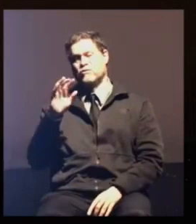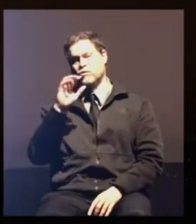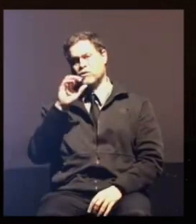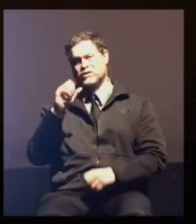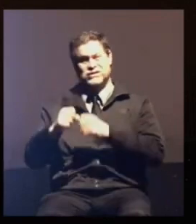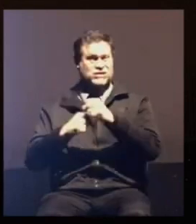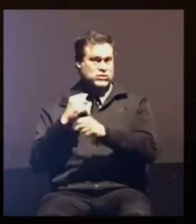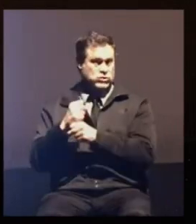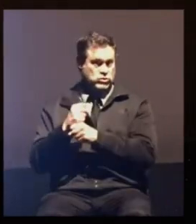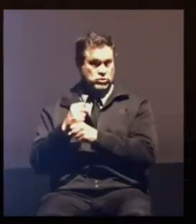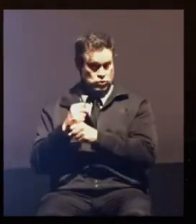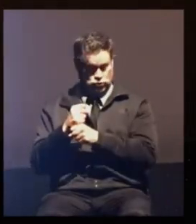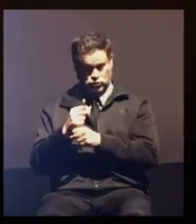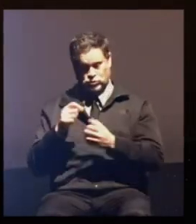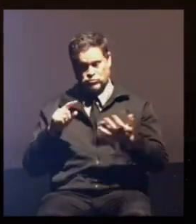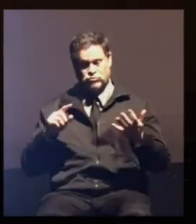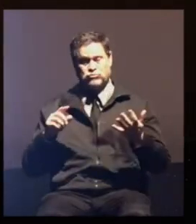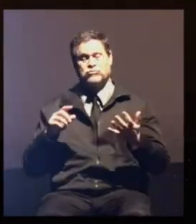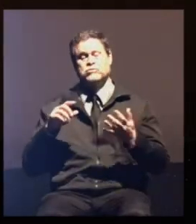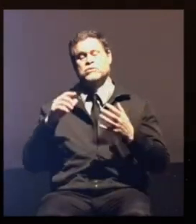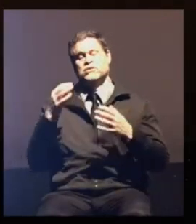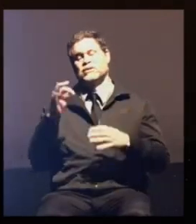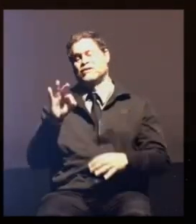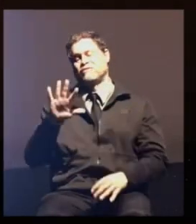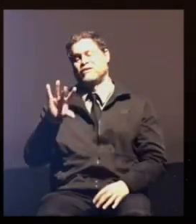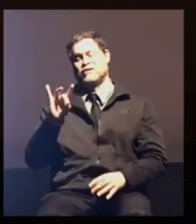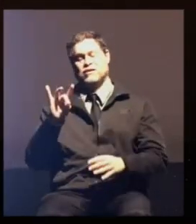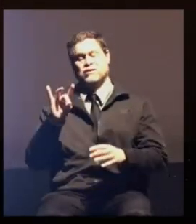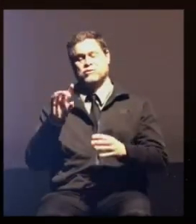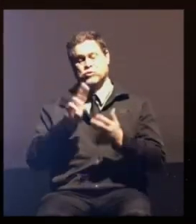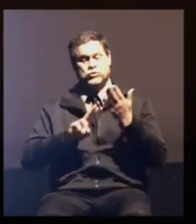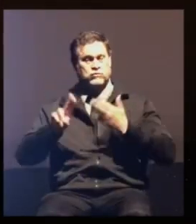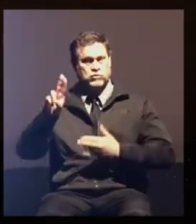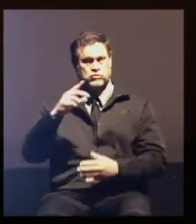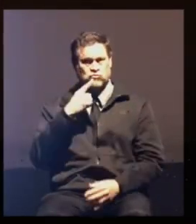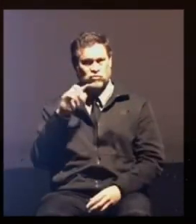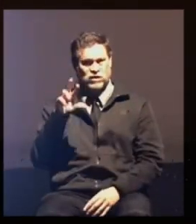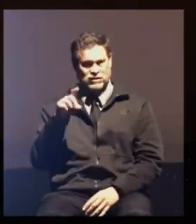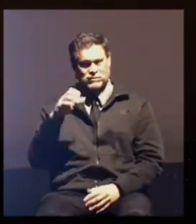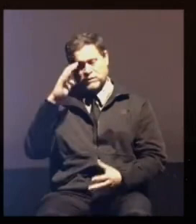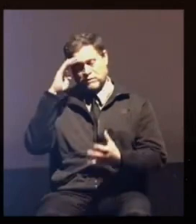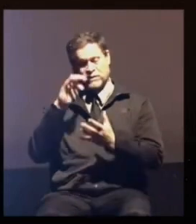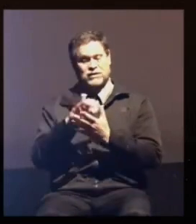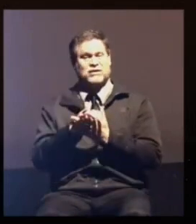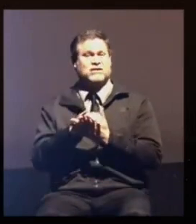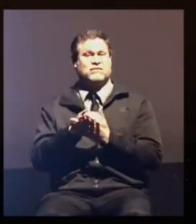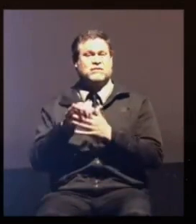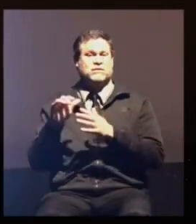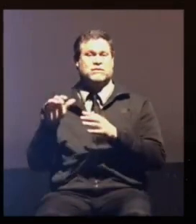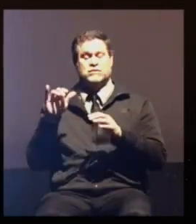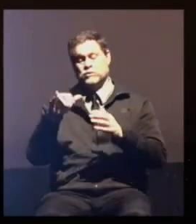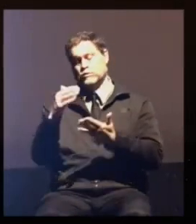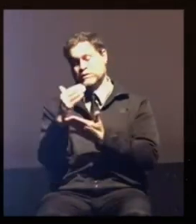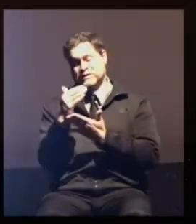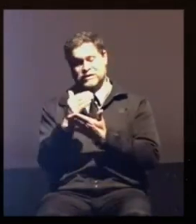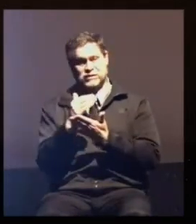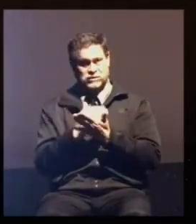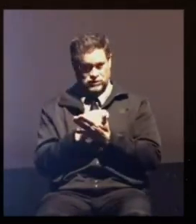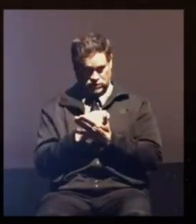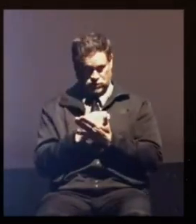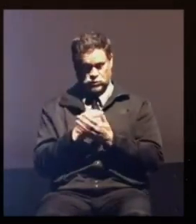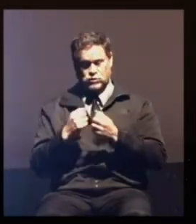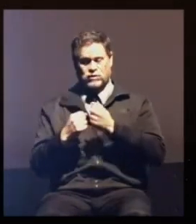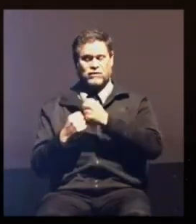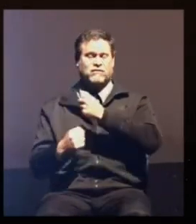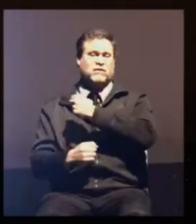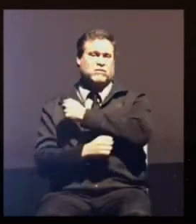odyssey that began in 1958 at the University of Redlands. It is my belief these simple lessons were built on the